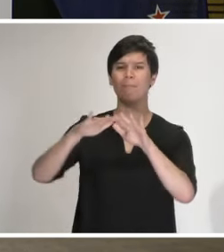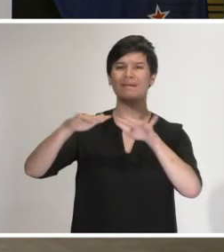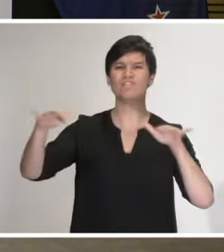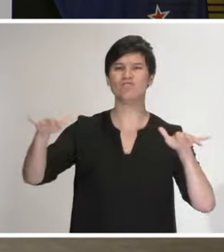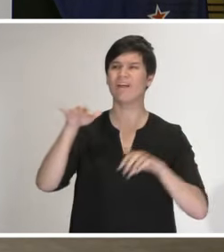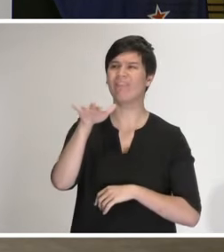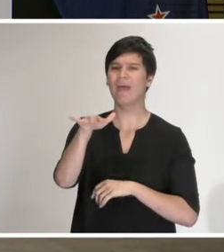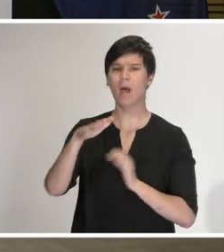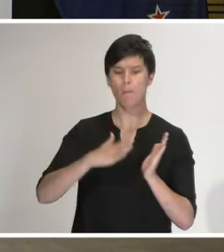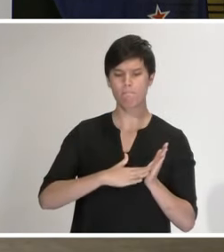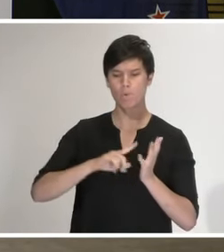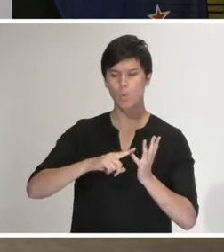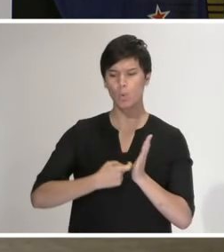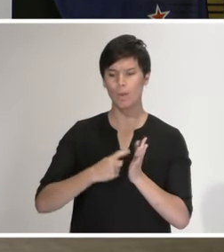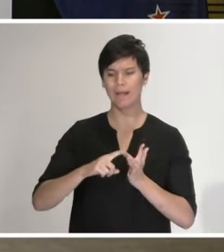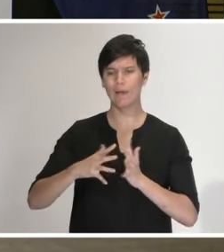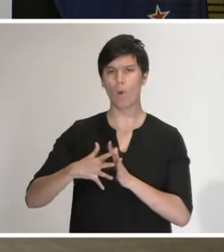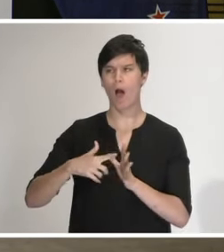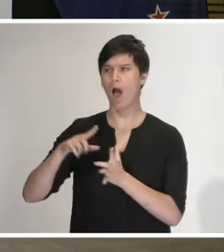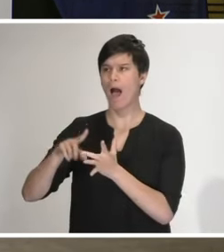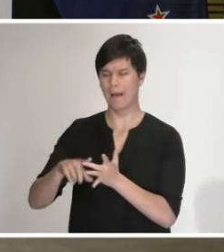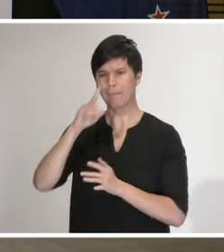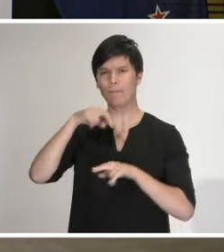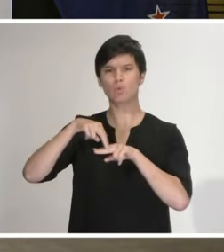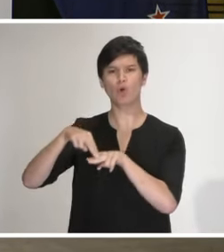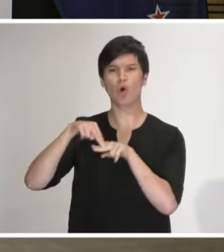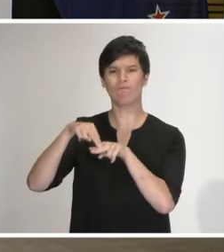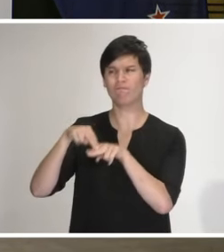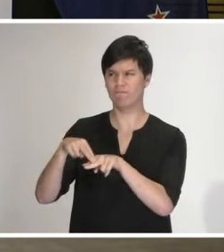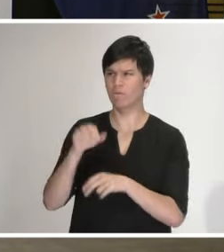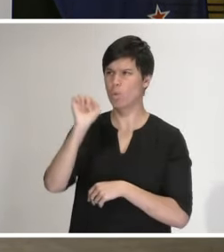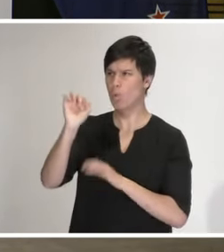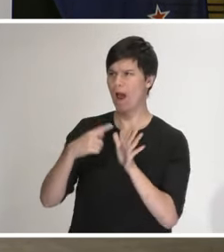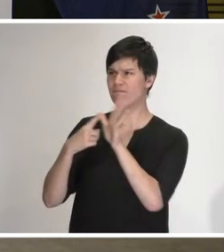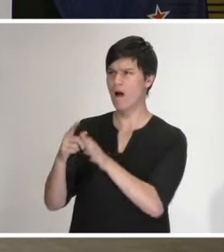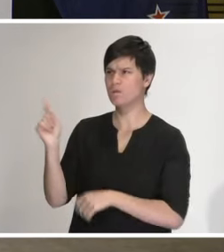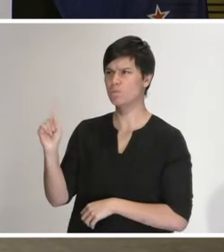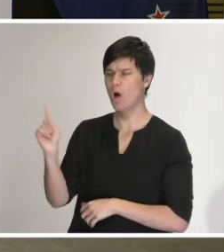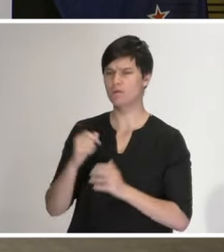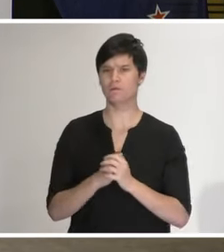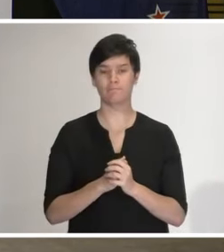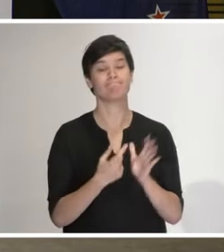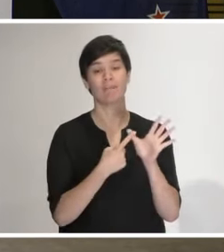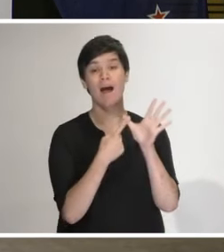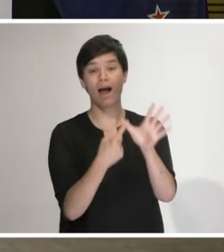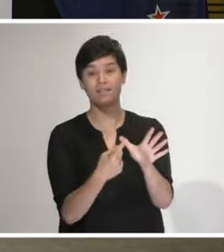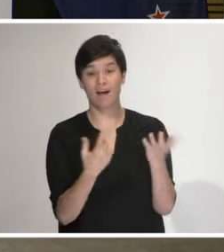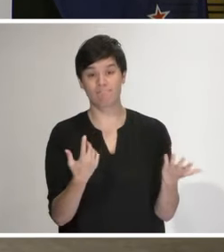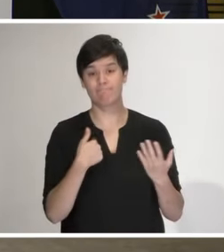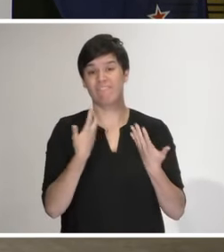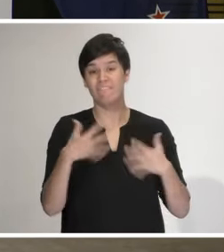your advice for people that are continuing to do this? Well, again, I think the Section 70 notice makes it really clear about what